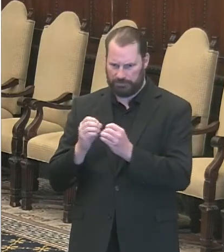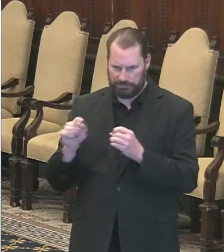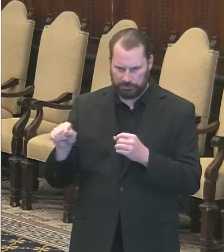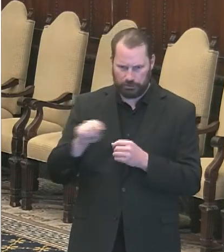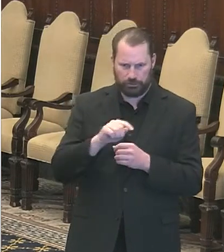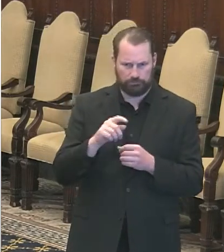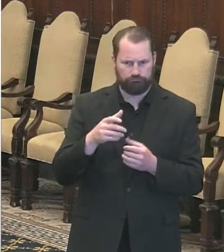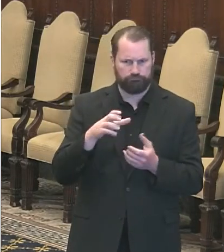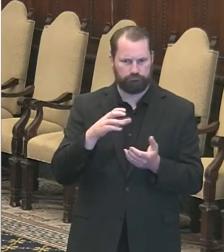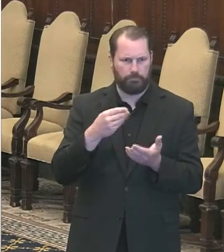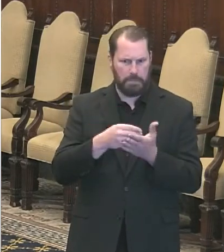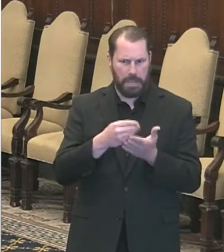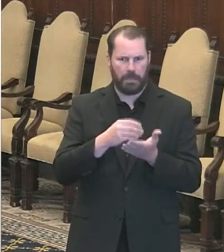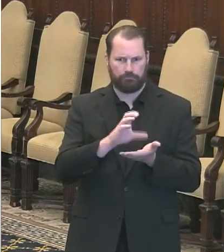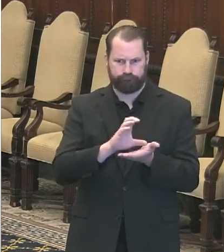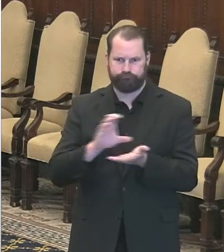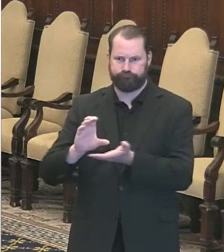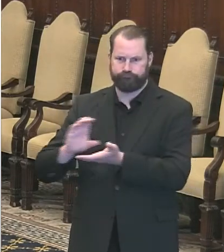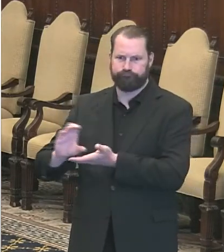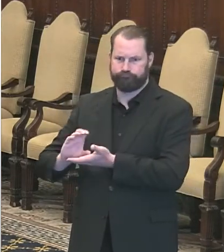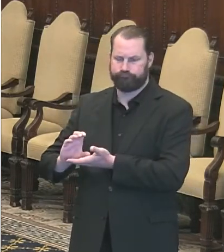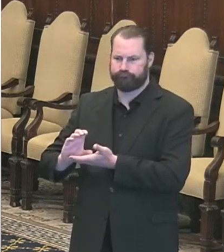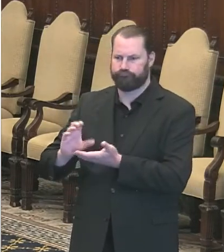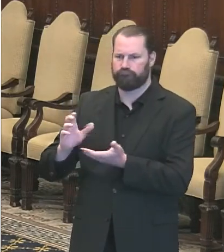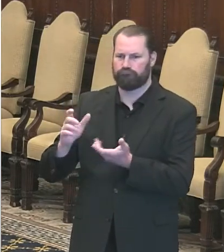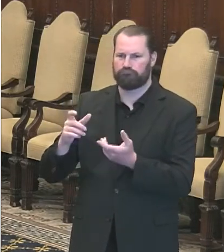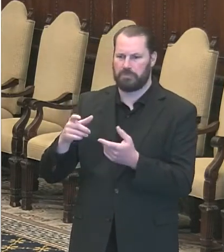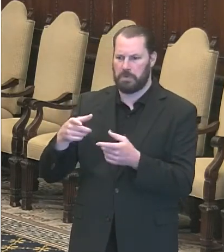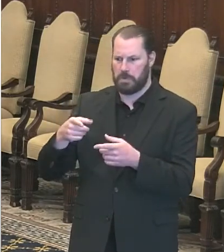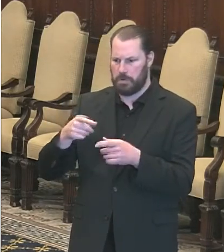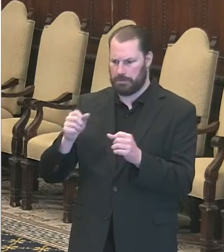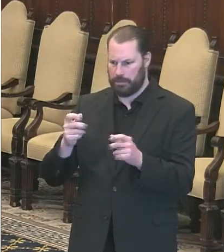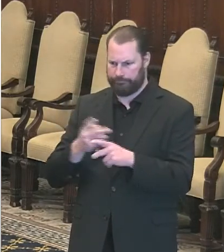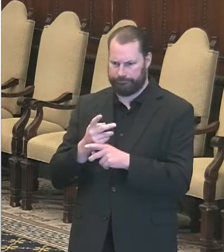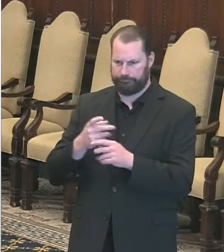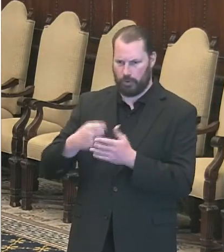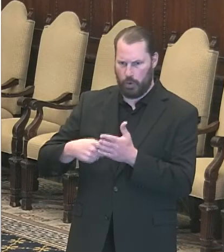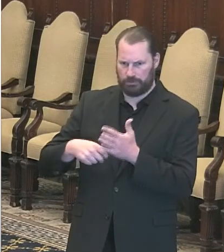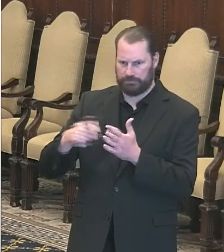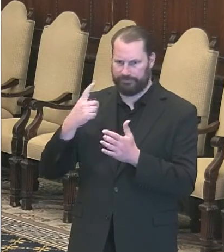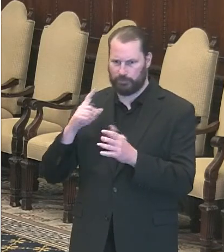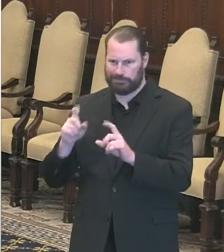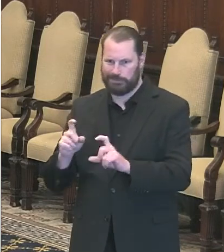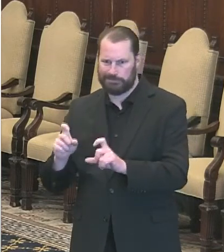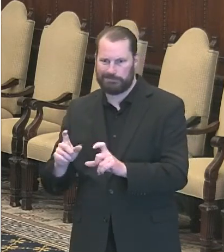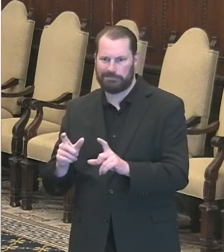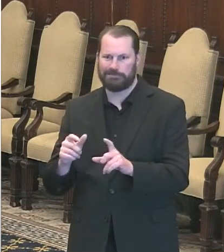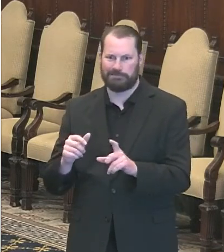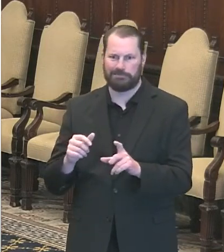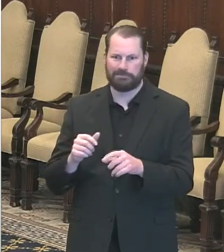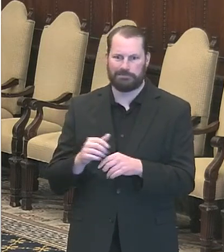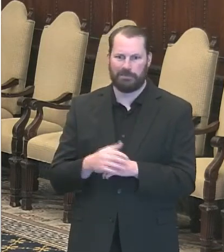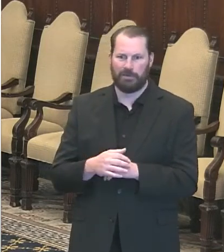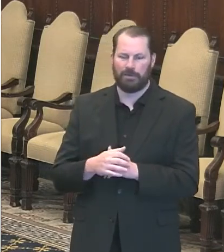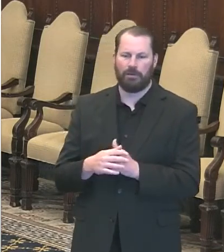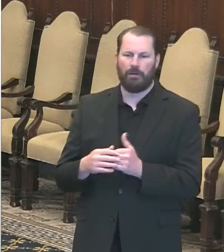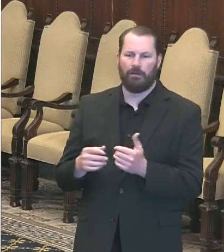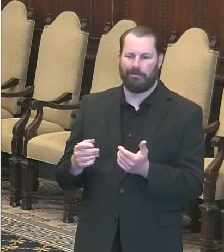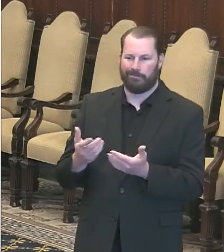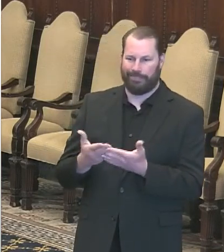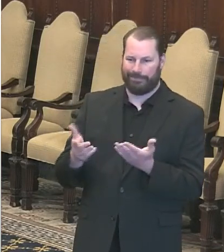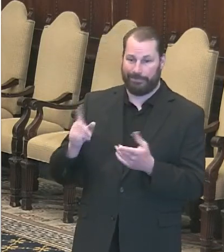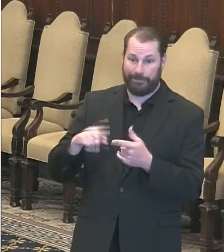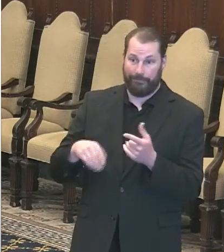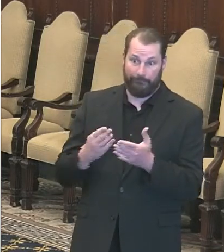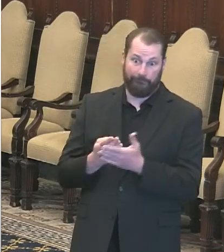things, those costs that would not be reimbursed through billing. All the organizations will need to bill for the testing itself and for the sample collection,